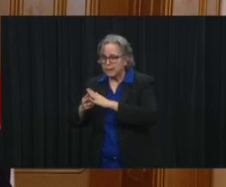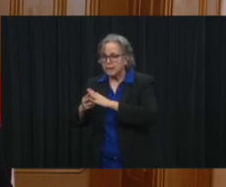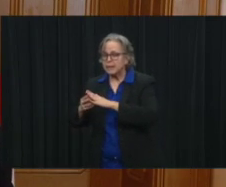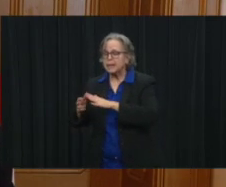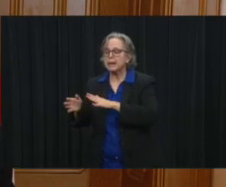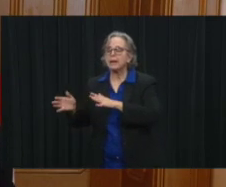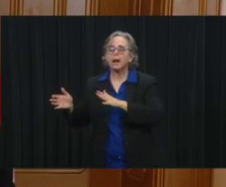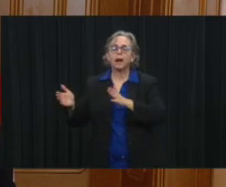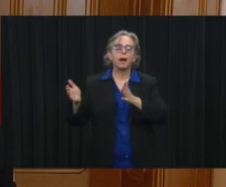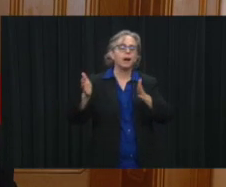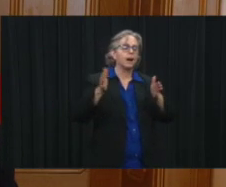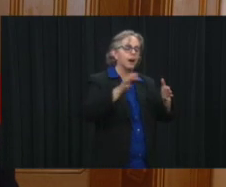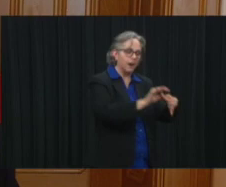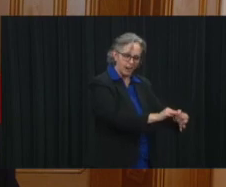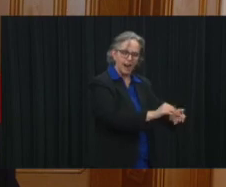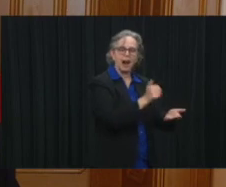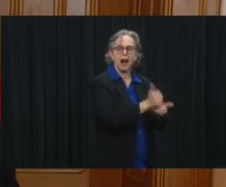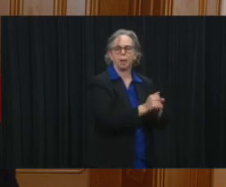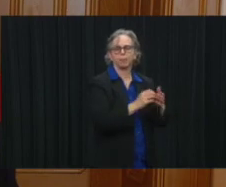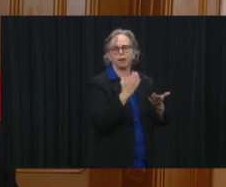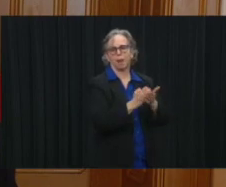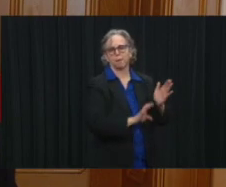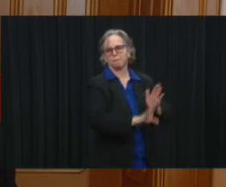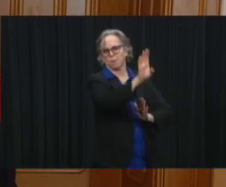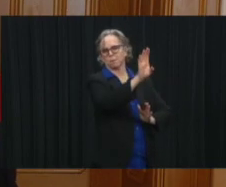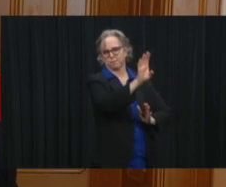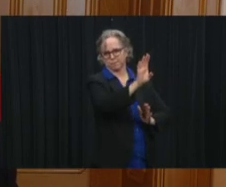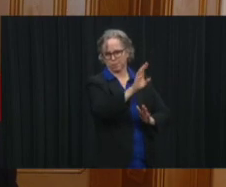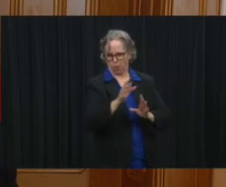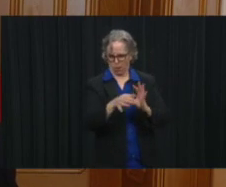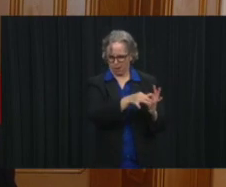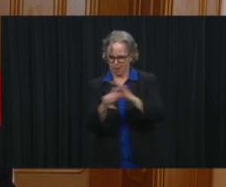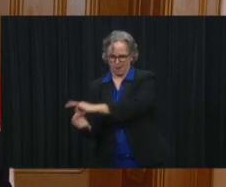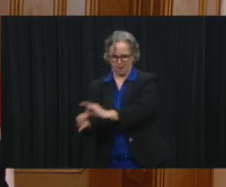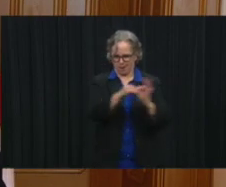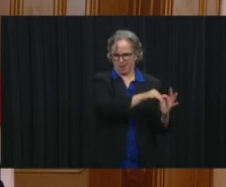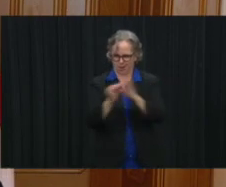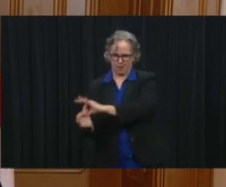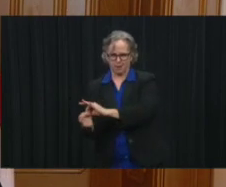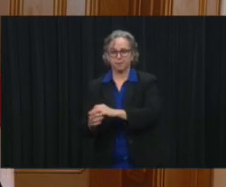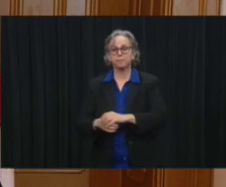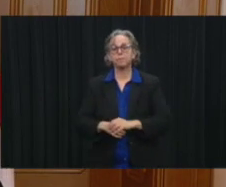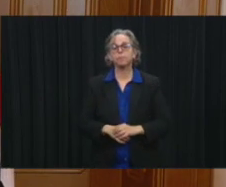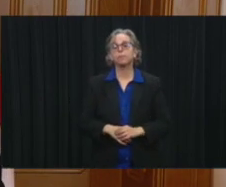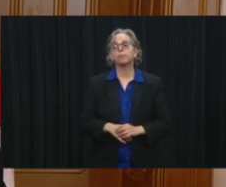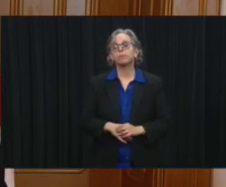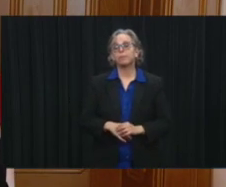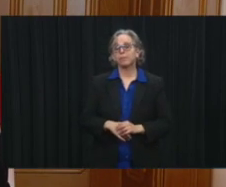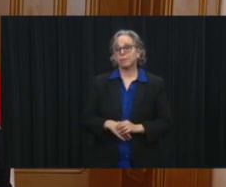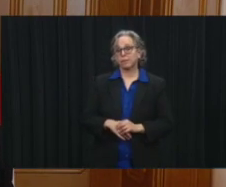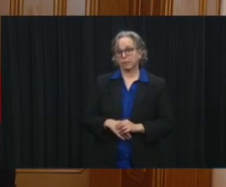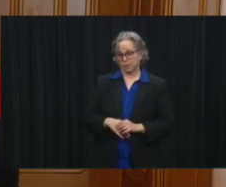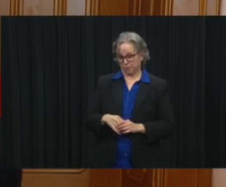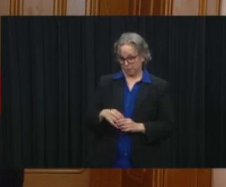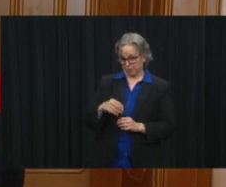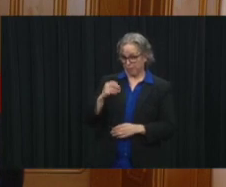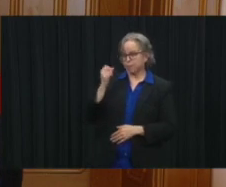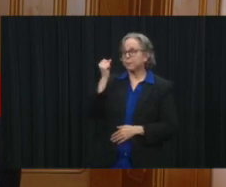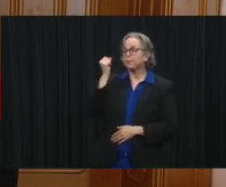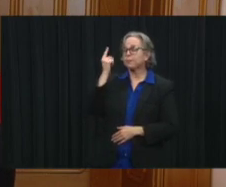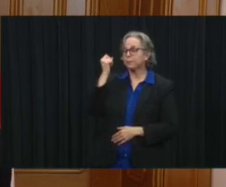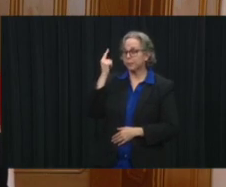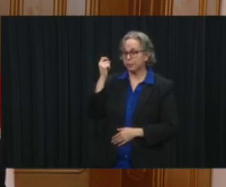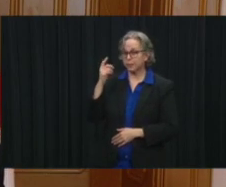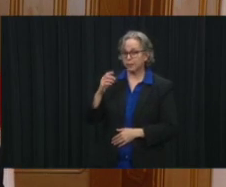two major ways this bill does this. One is a new and innovative SBA, Small Business Administration program under the 7(a)